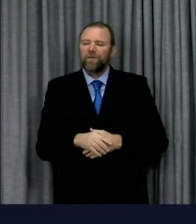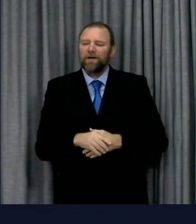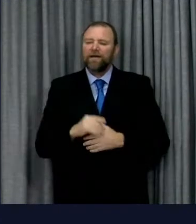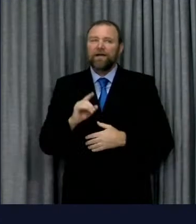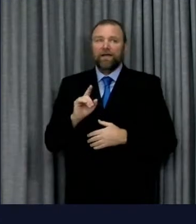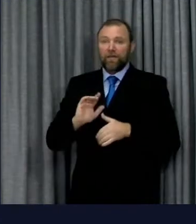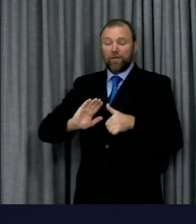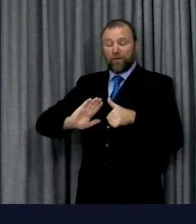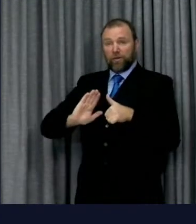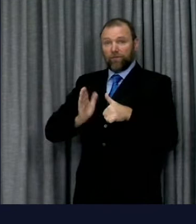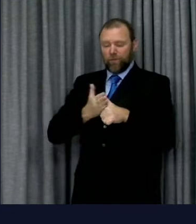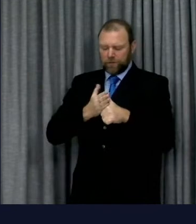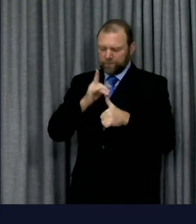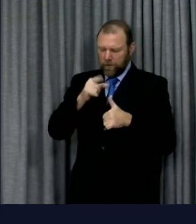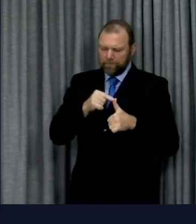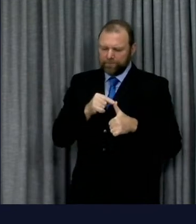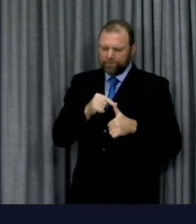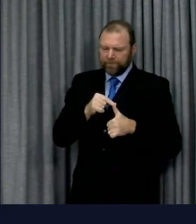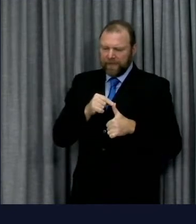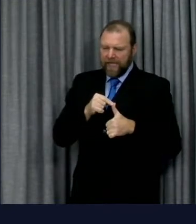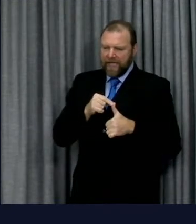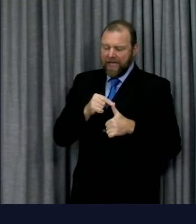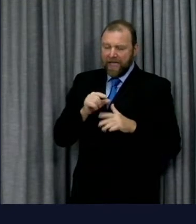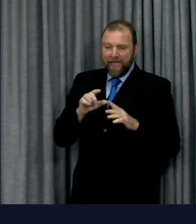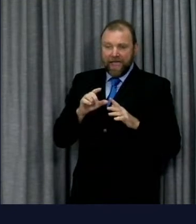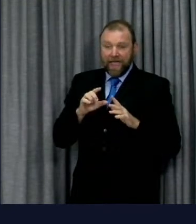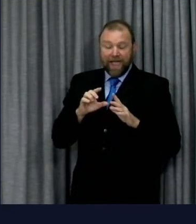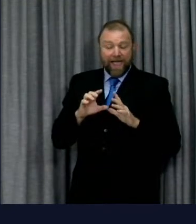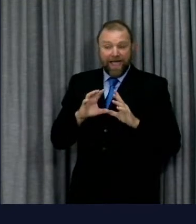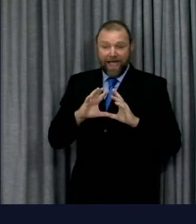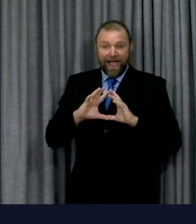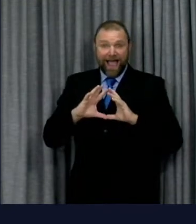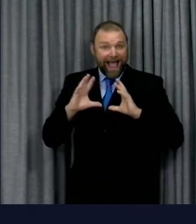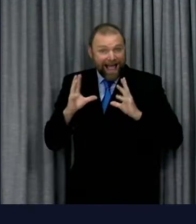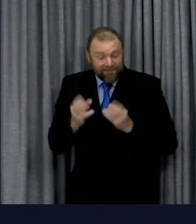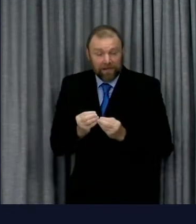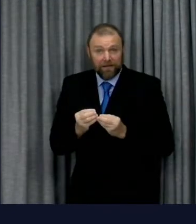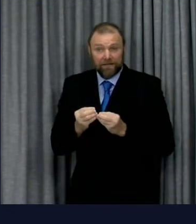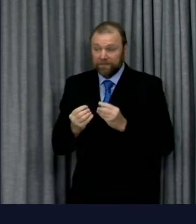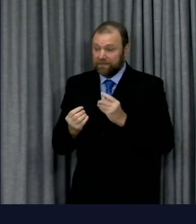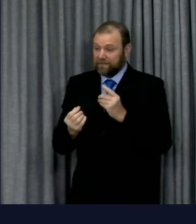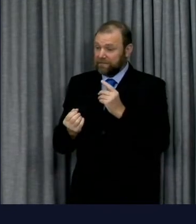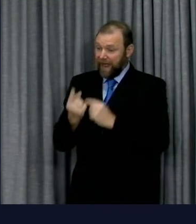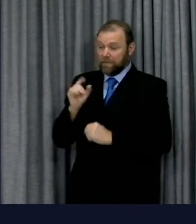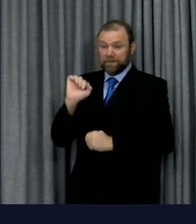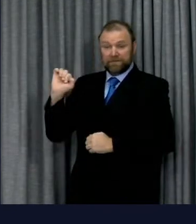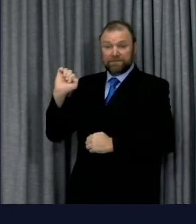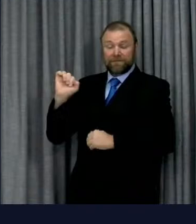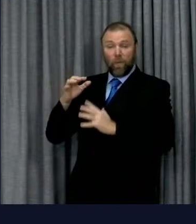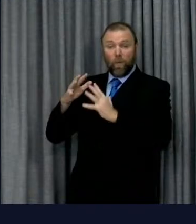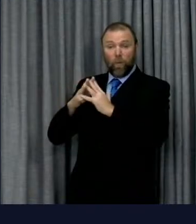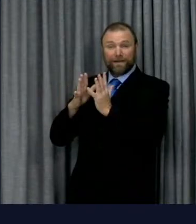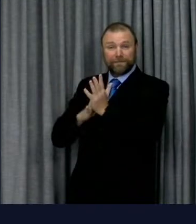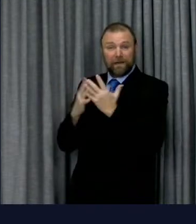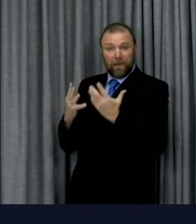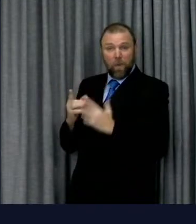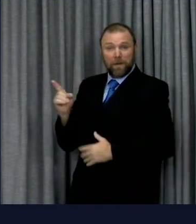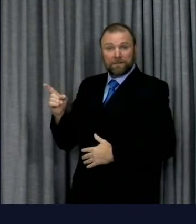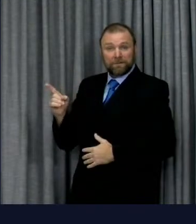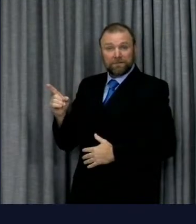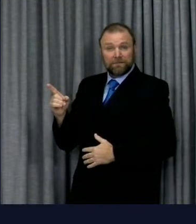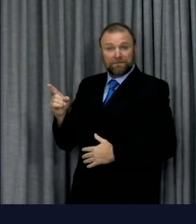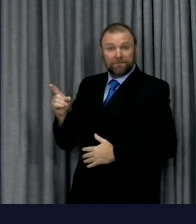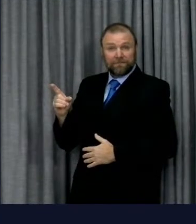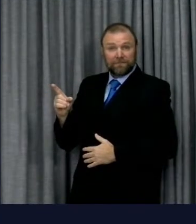that everything that goes on in Whitehall and Westminster at the moment for the UK government is